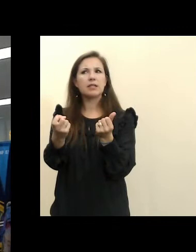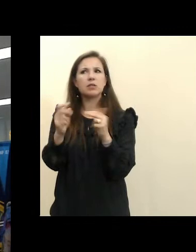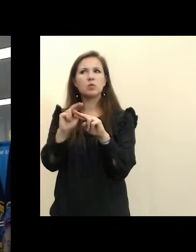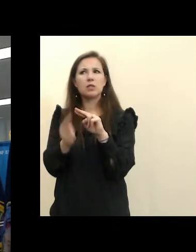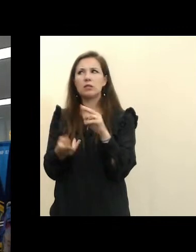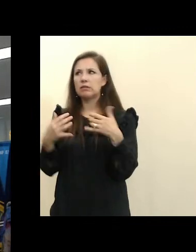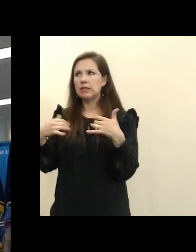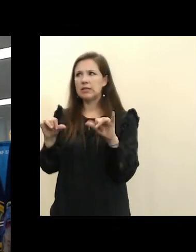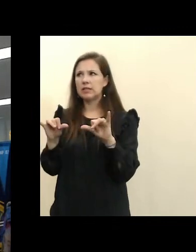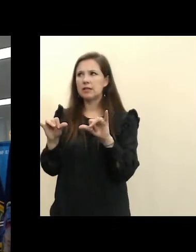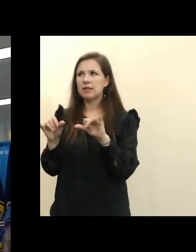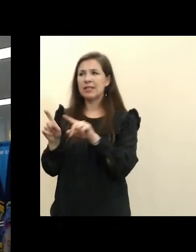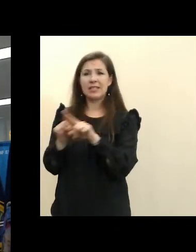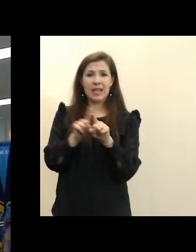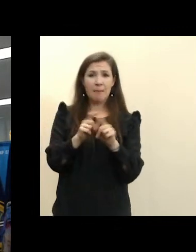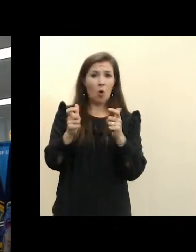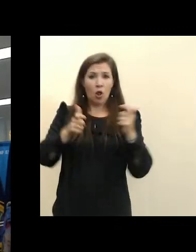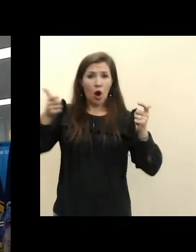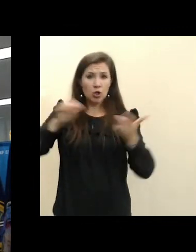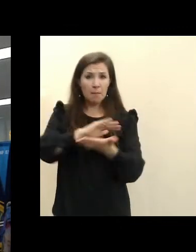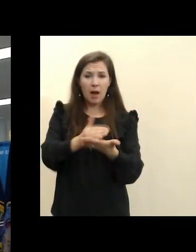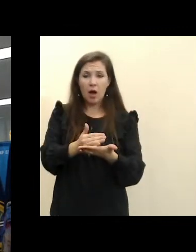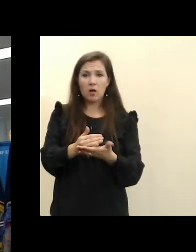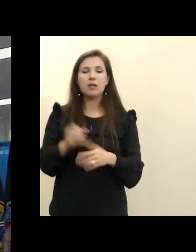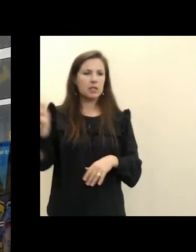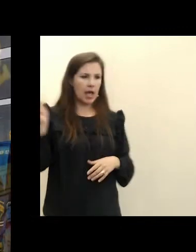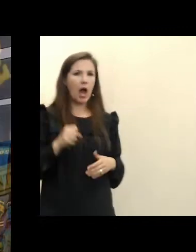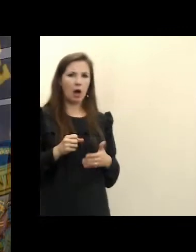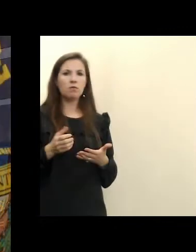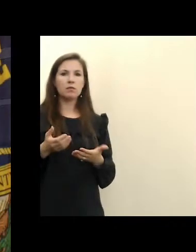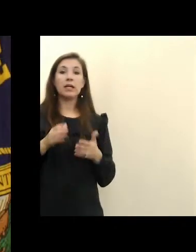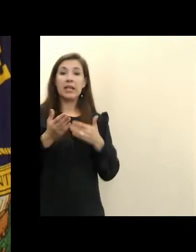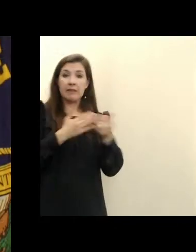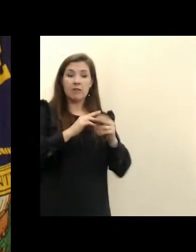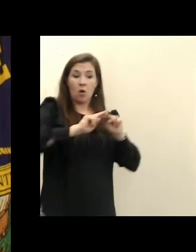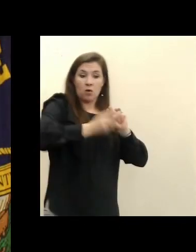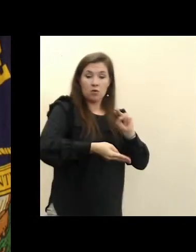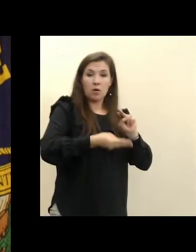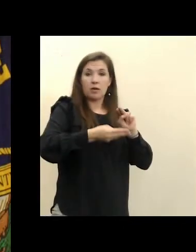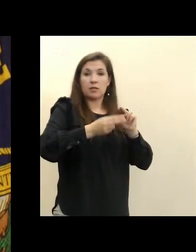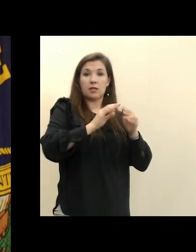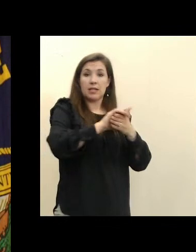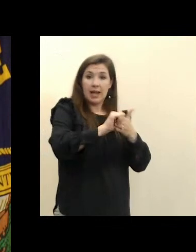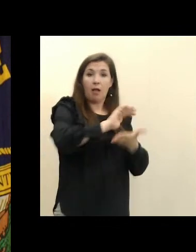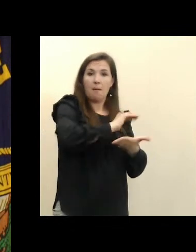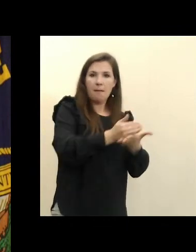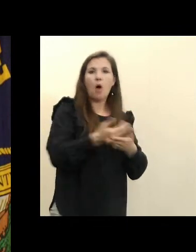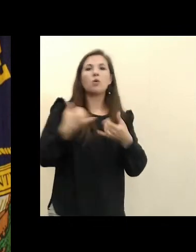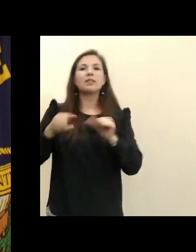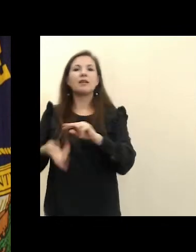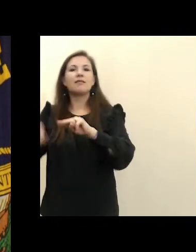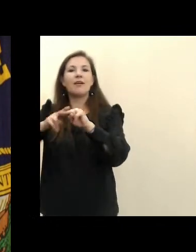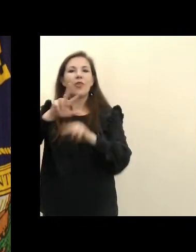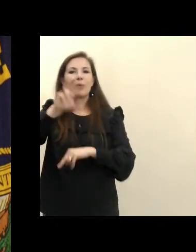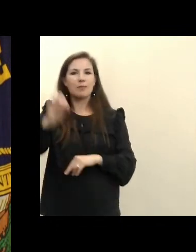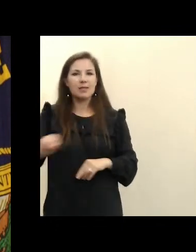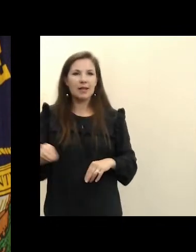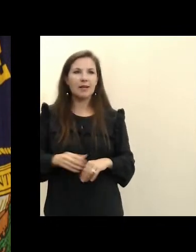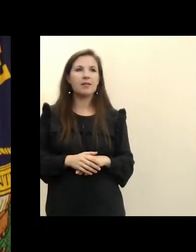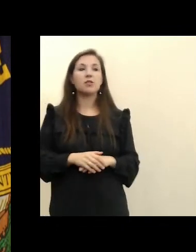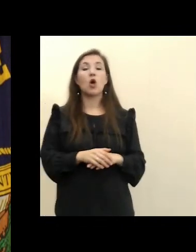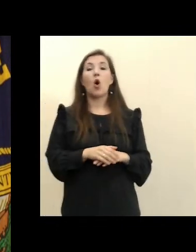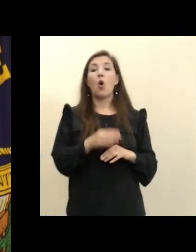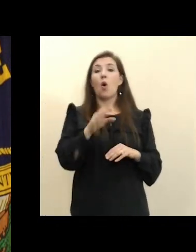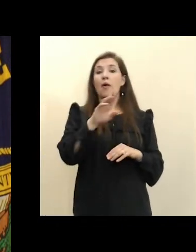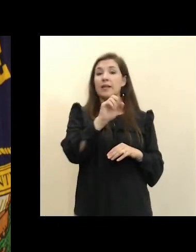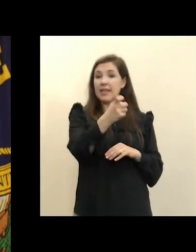the same or larger amount, right? Yeah, we're growing by how much in levy? 3% growth in the levy. So the property tax rate goes